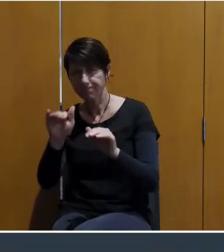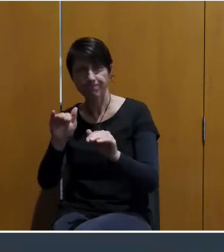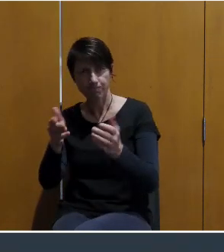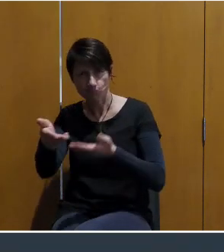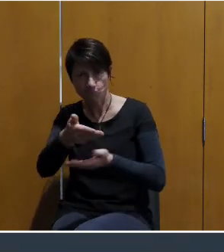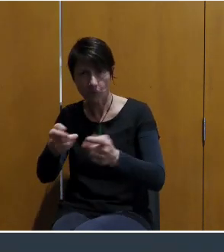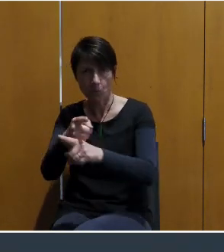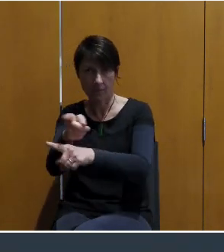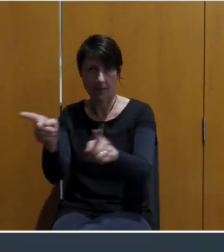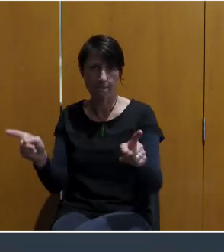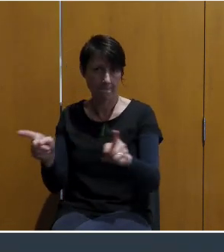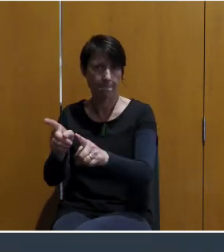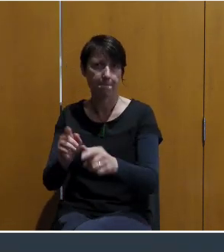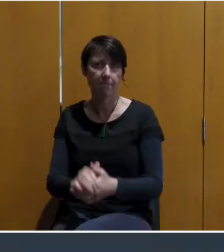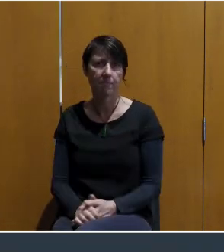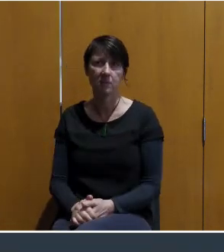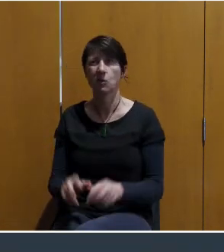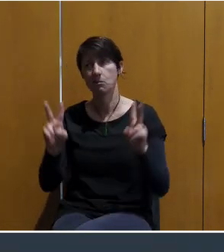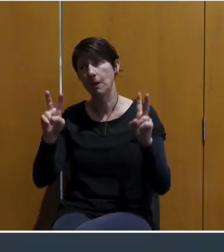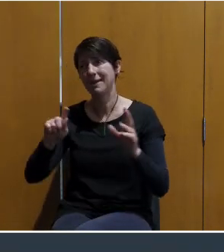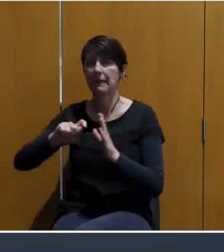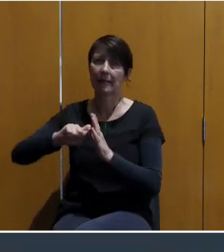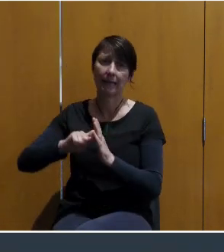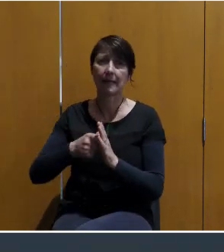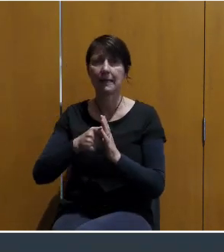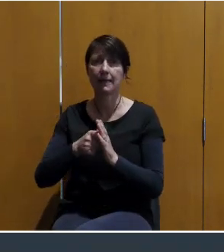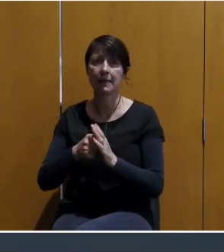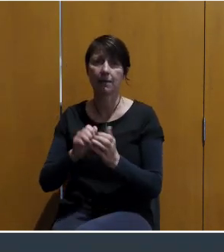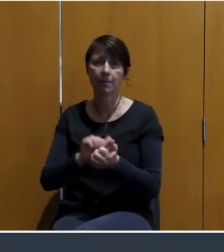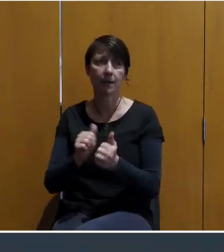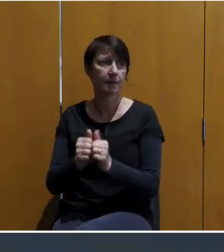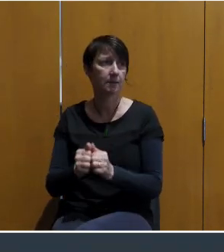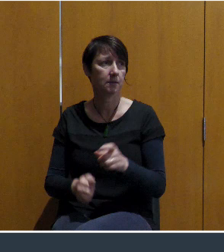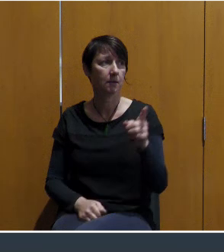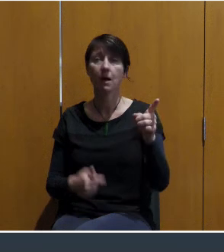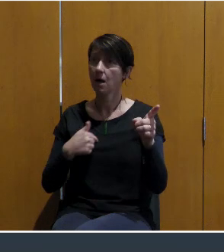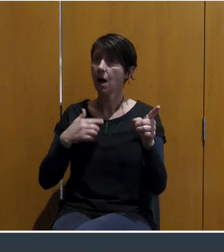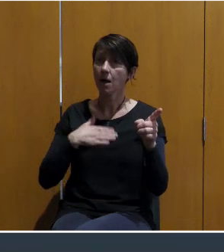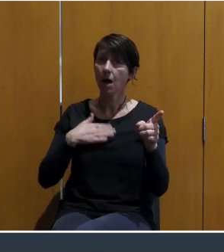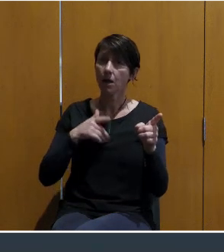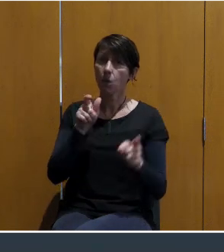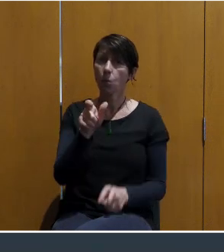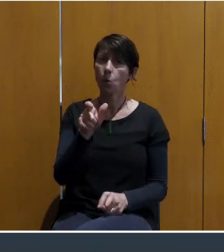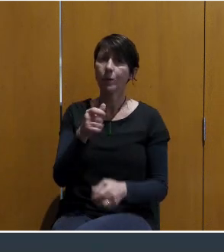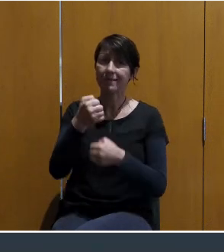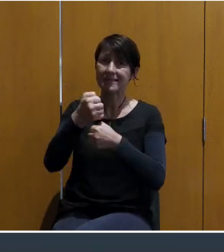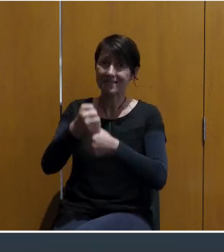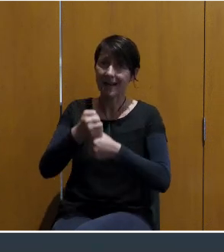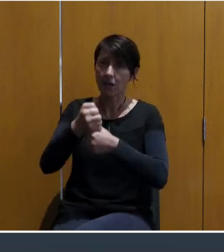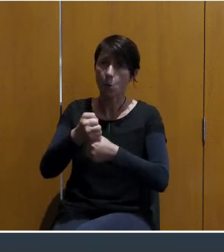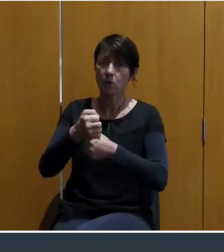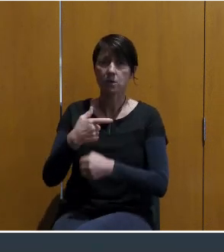Yeah, so key partners. Through you, Your Worship, I'm quite happy with stakeholders because I think it does capture those partnerships, but I think